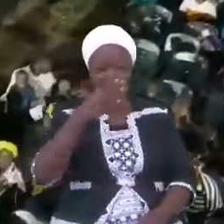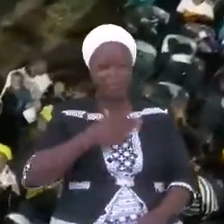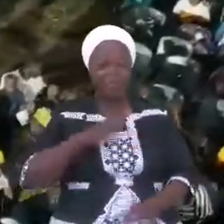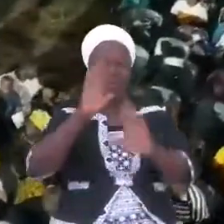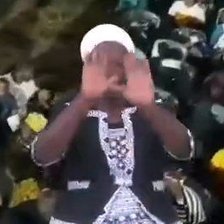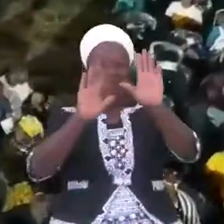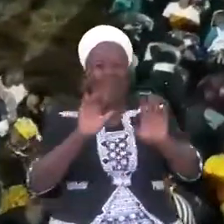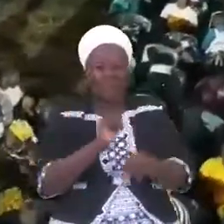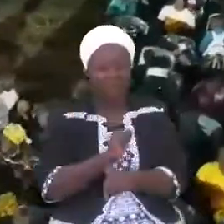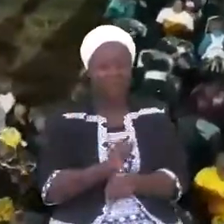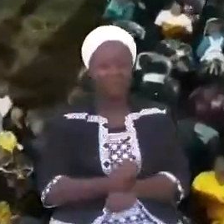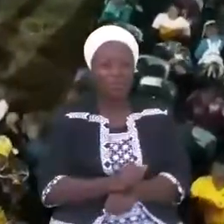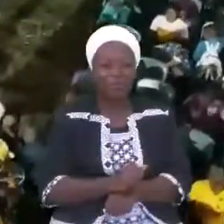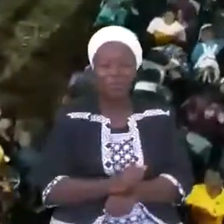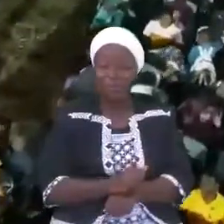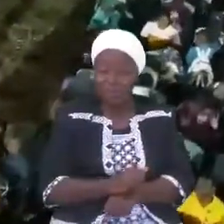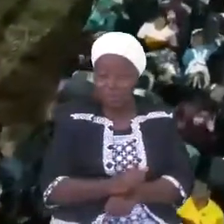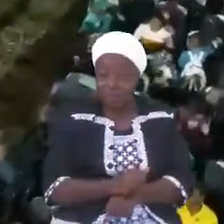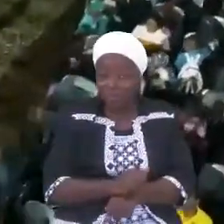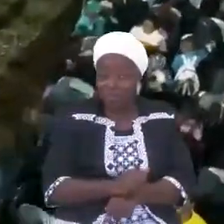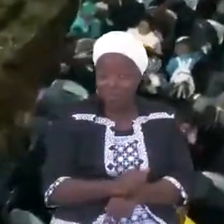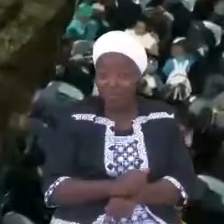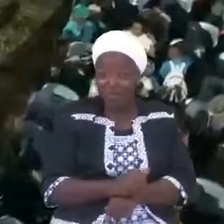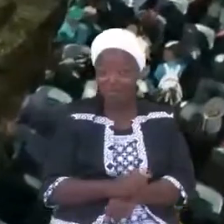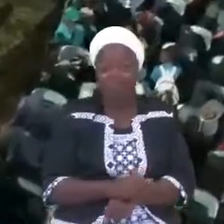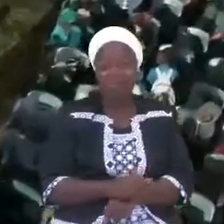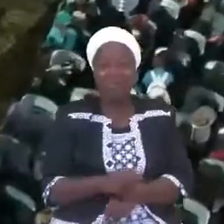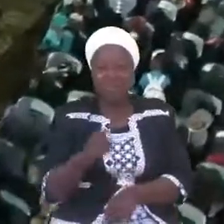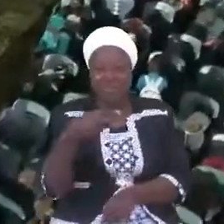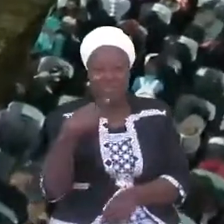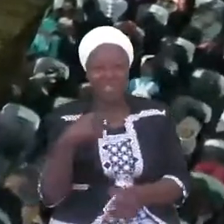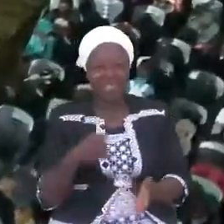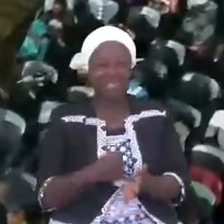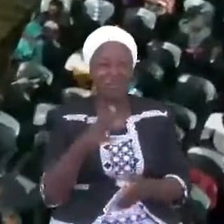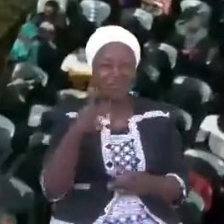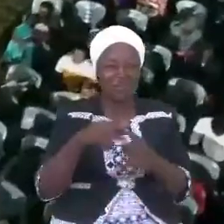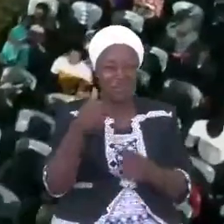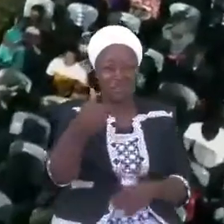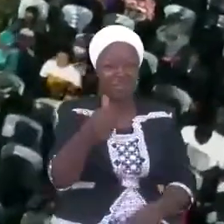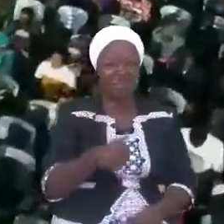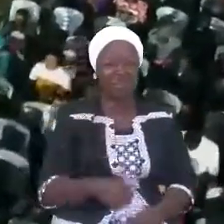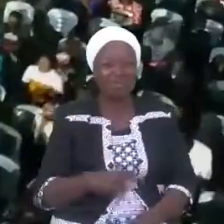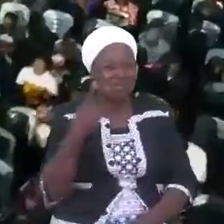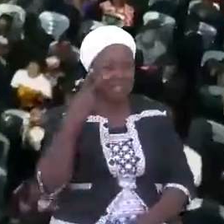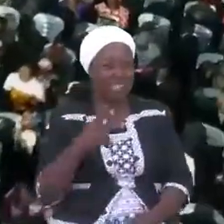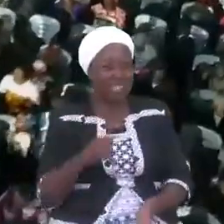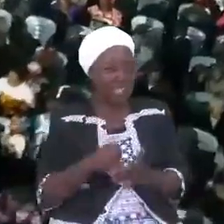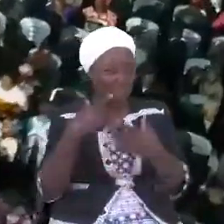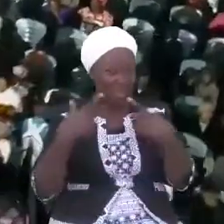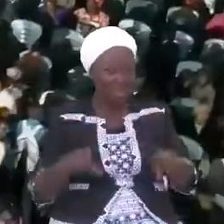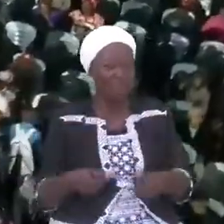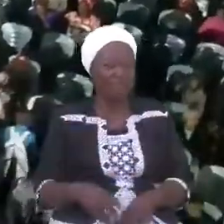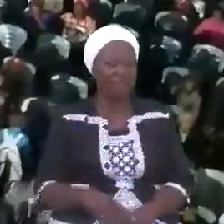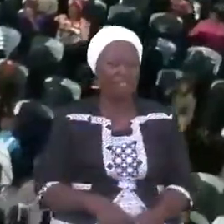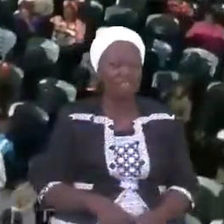The power that rose Lazarus from the grave is available tonight.